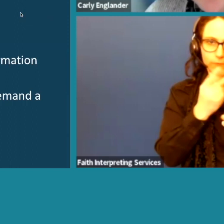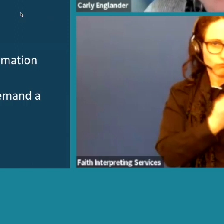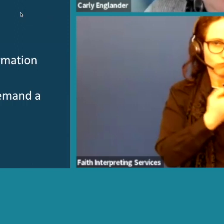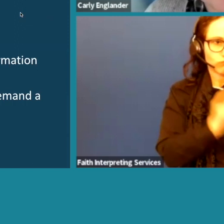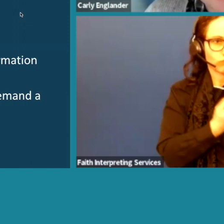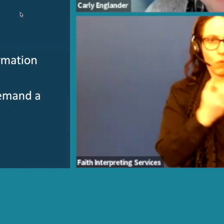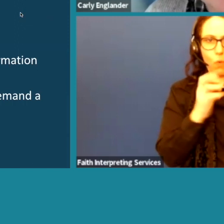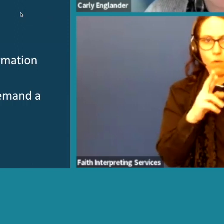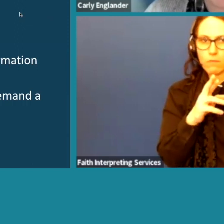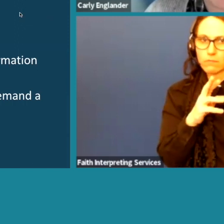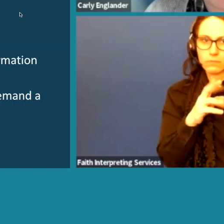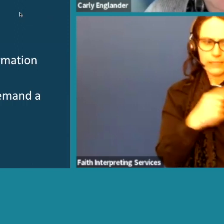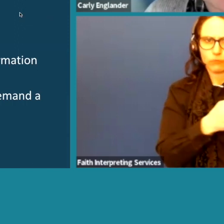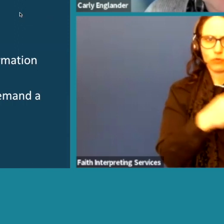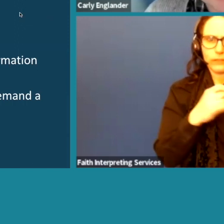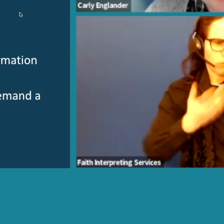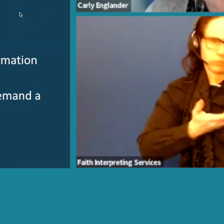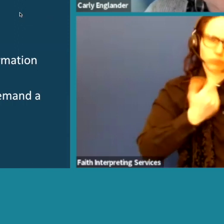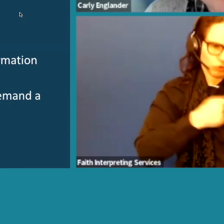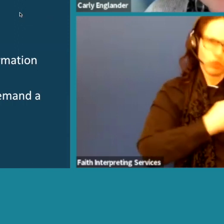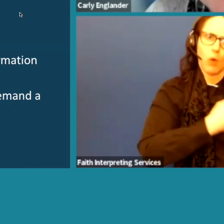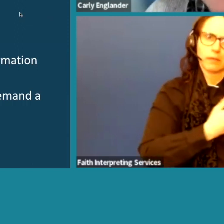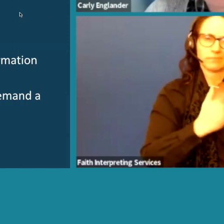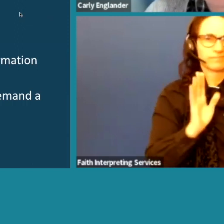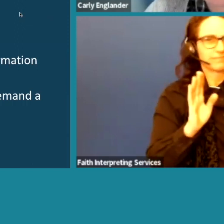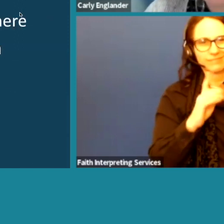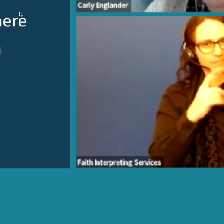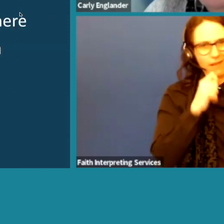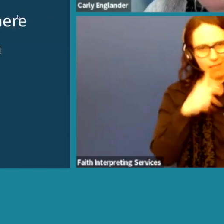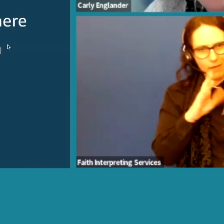demonstration of the task for that service animal.